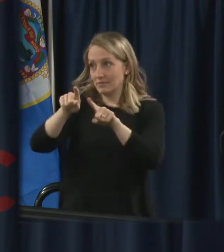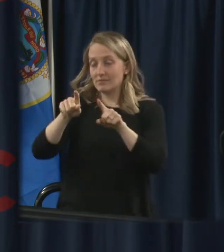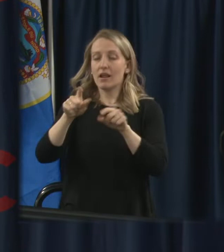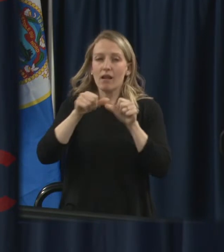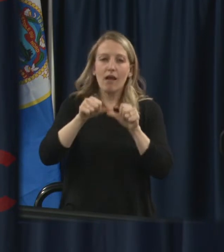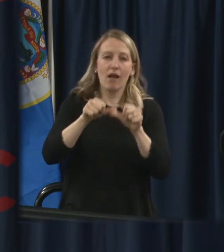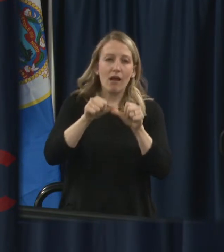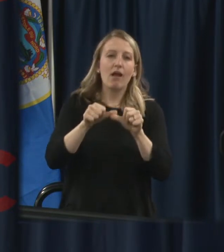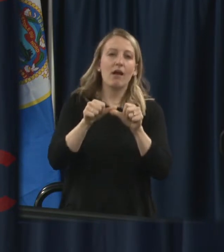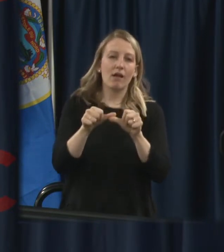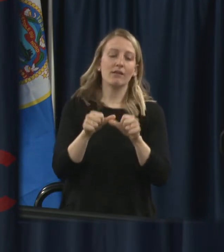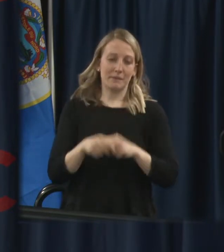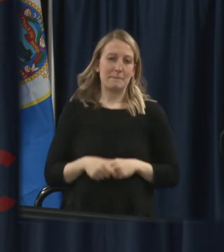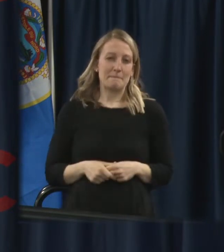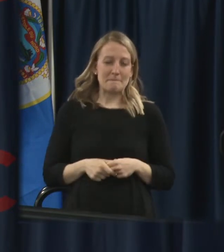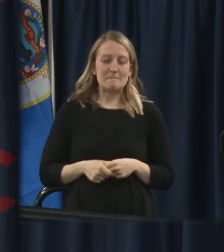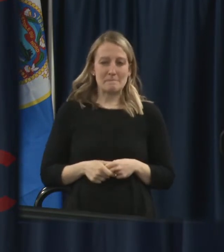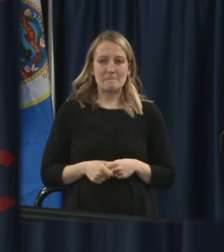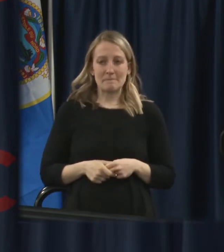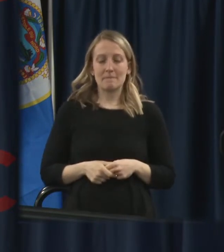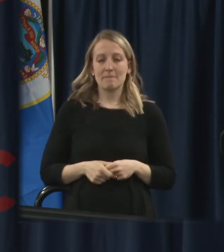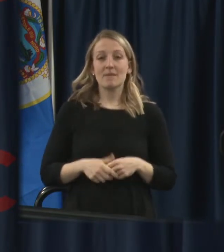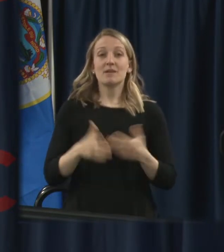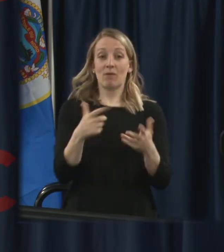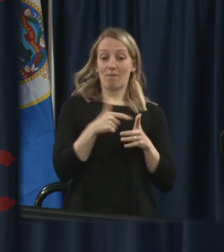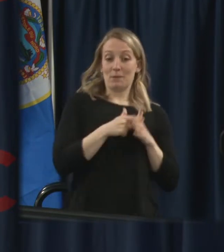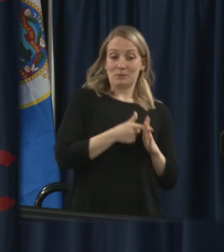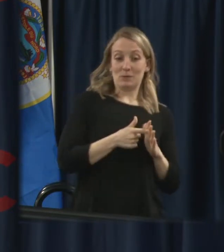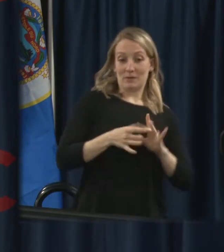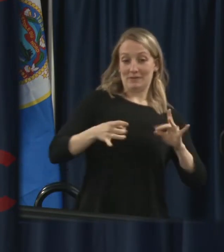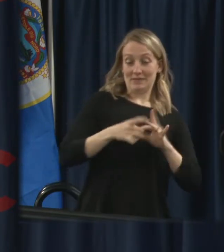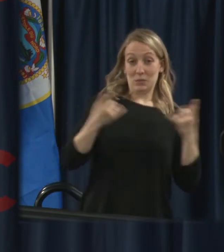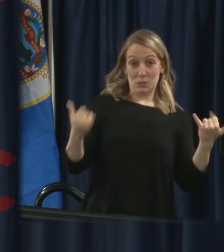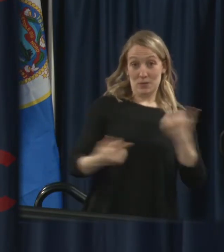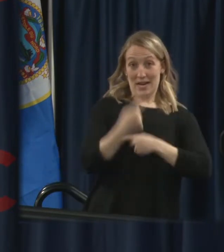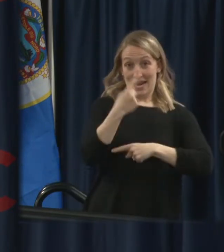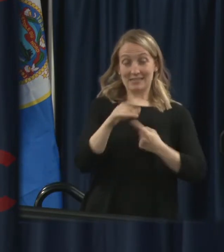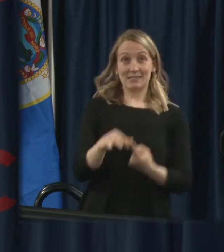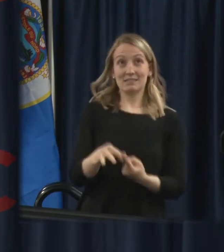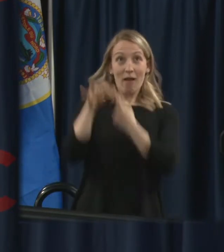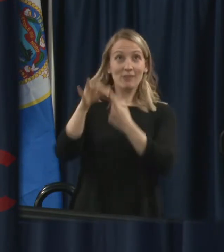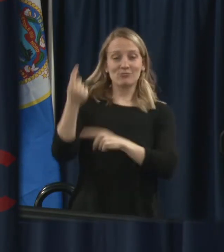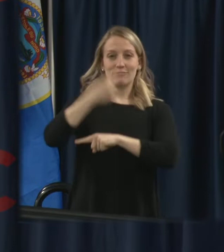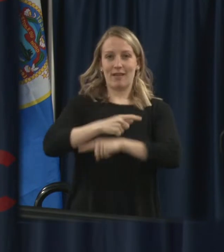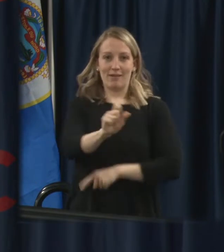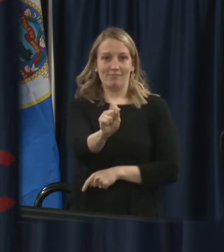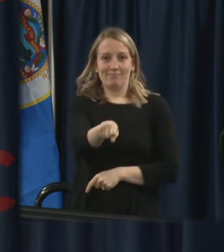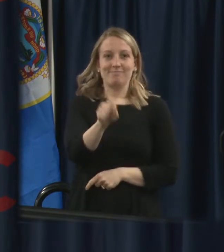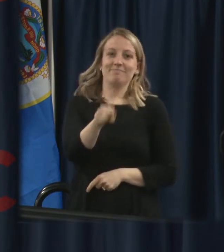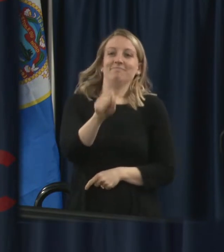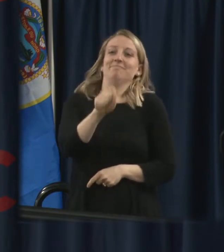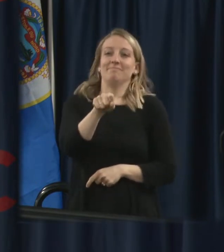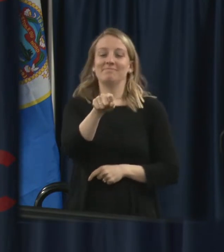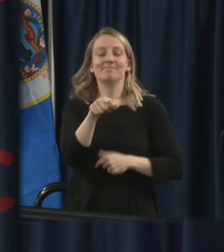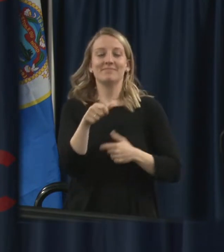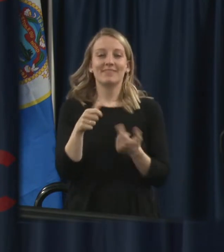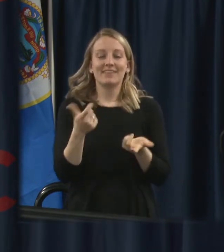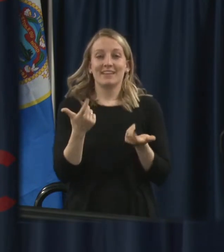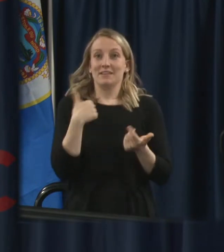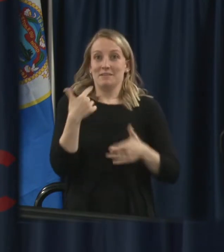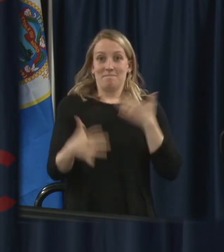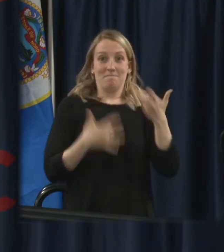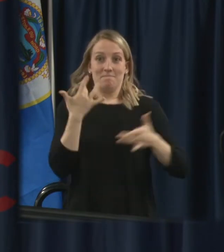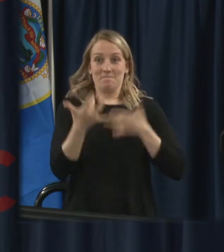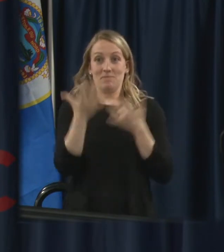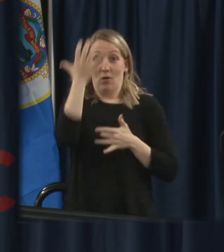many years. So I started out by saying that today's a special day, and it really is. We get very excited because